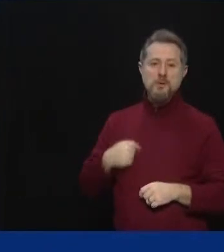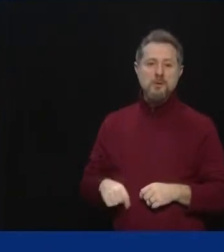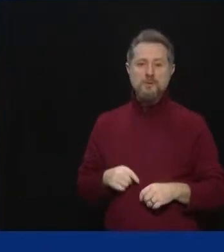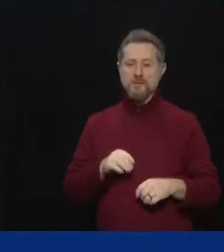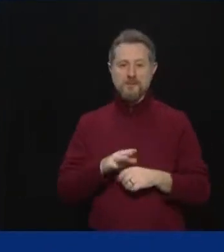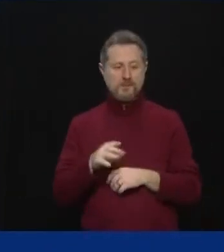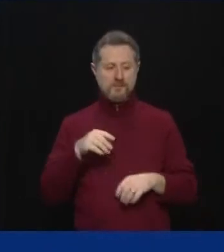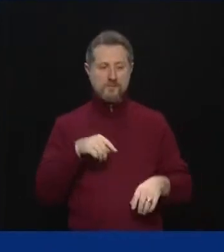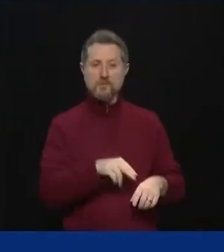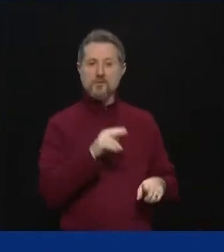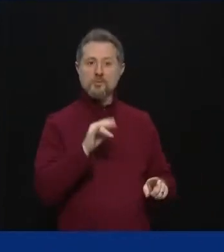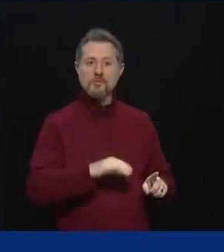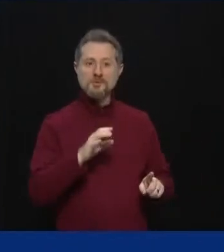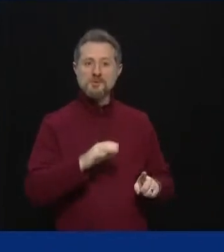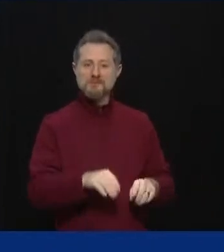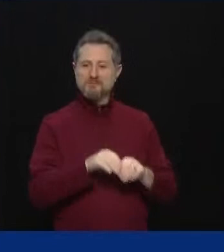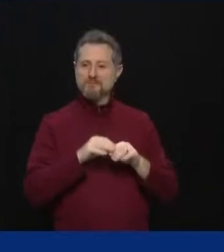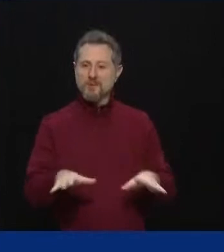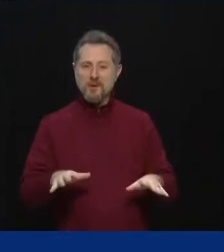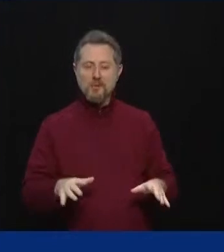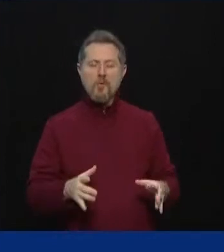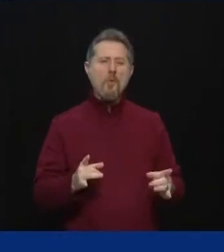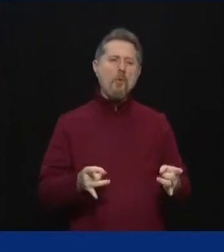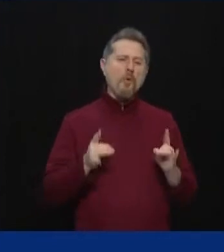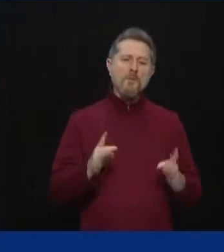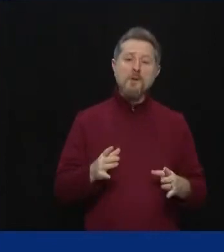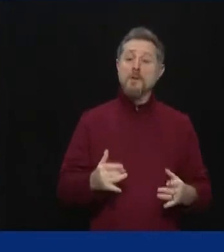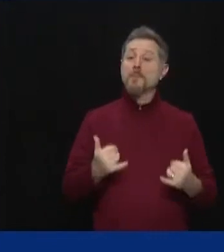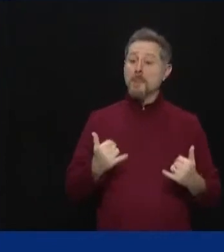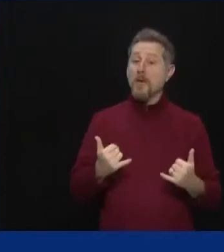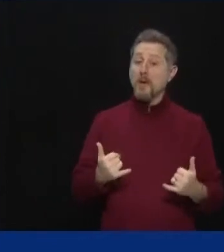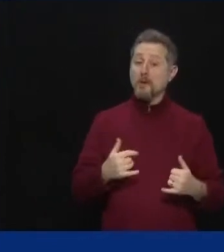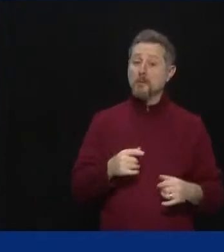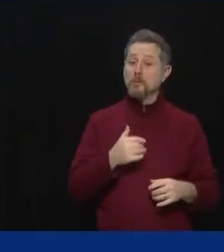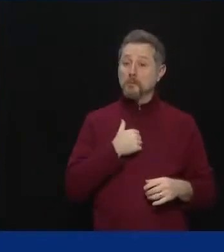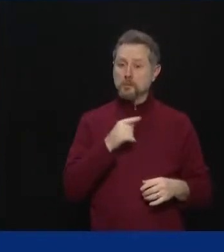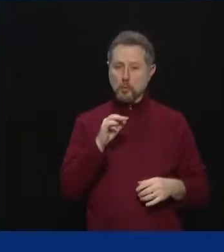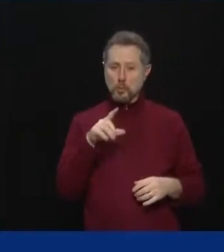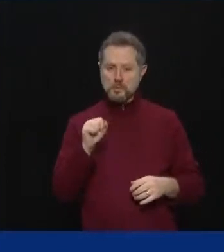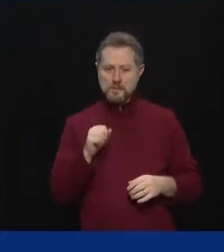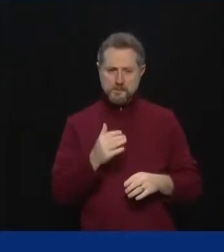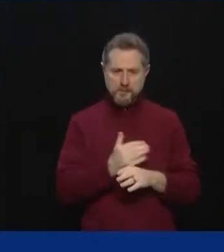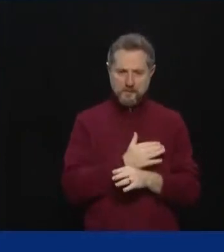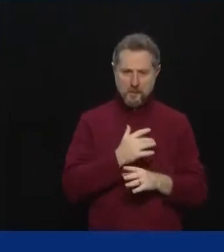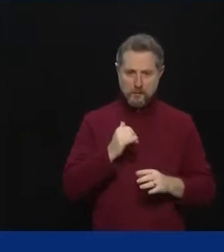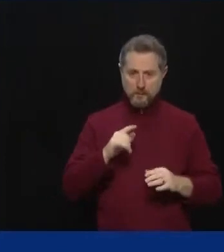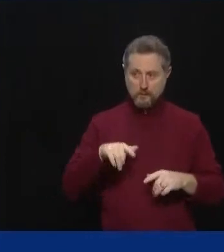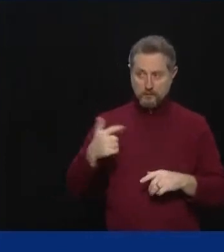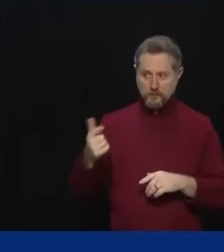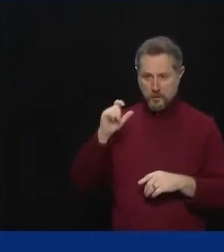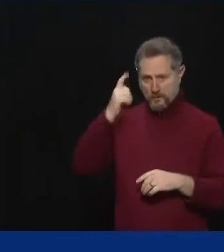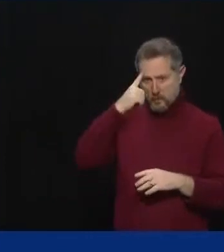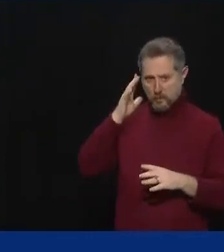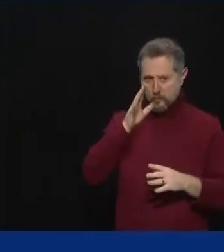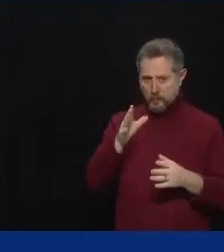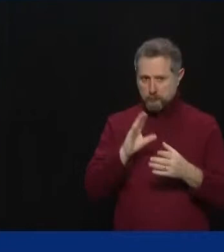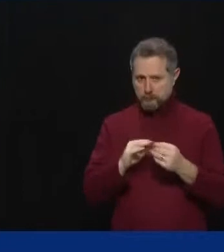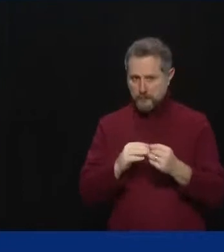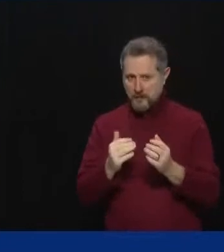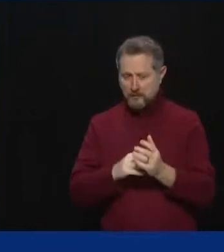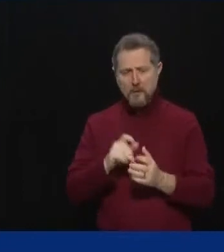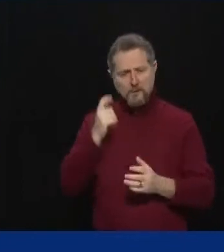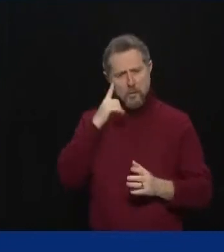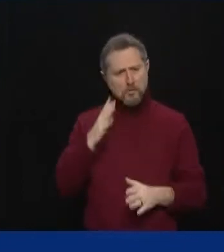know that we have tools. And before I turn it back to the governor, and I know, Governor, that this is what